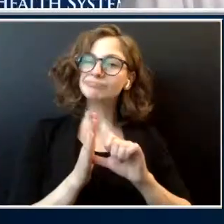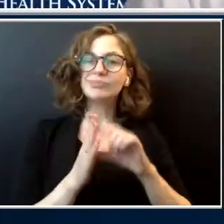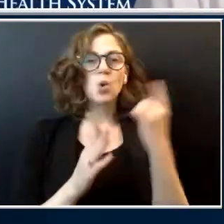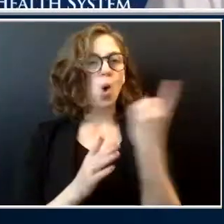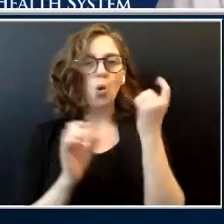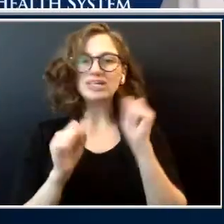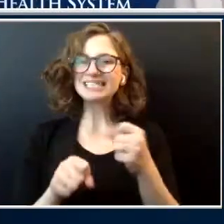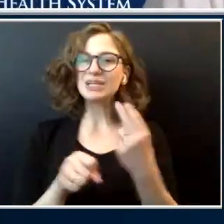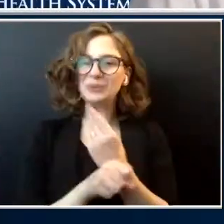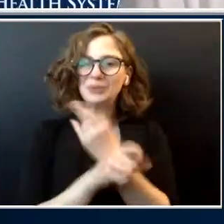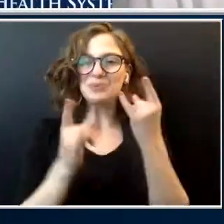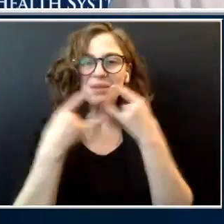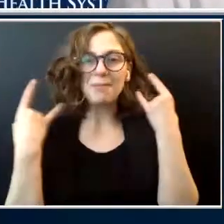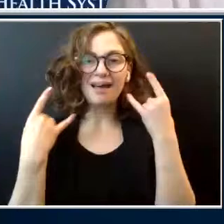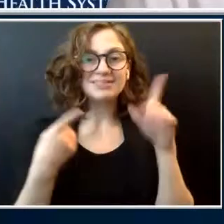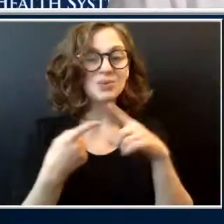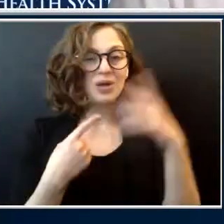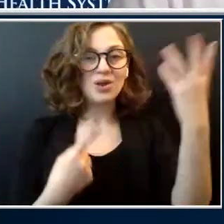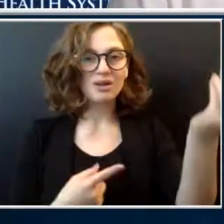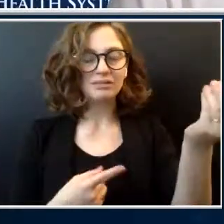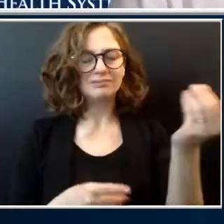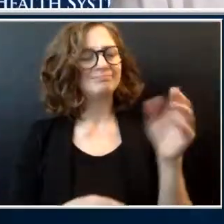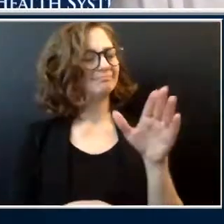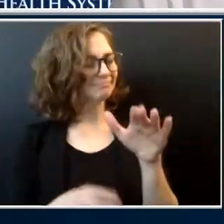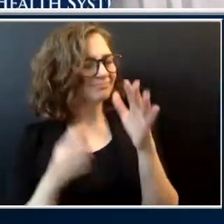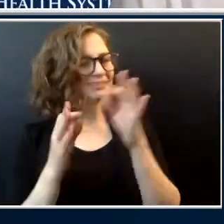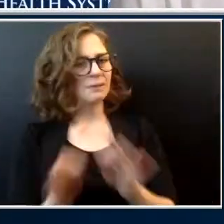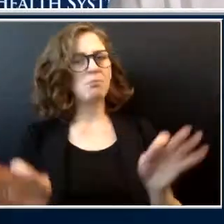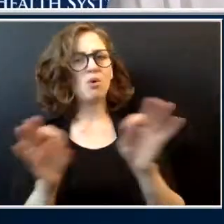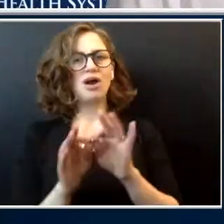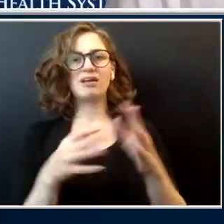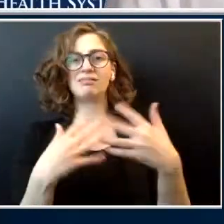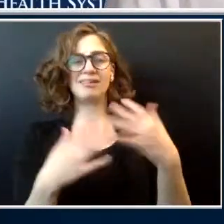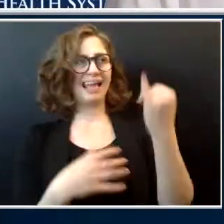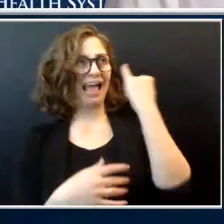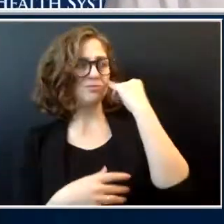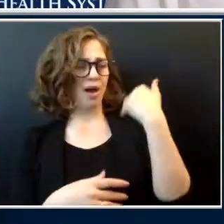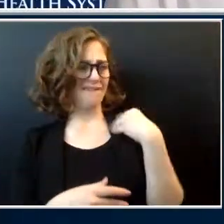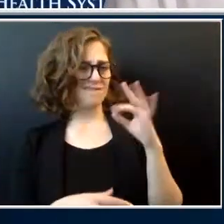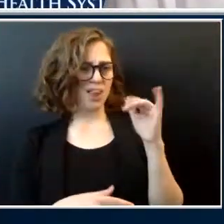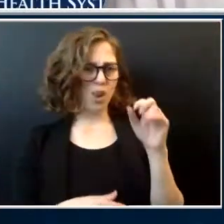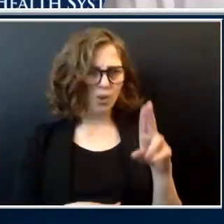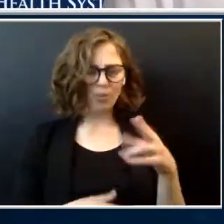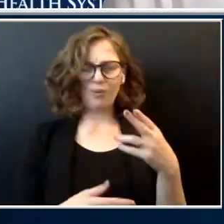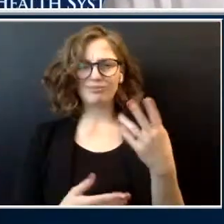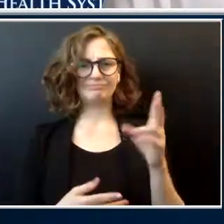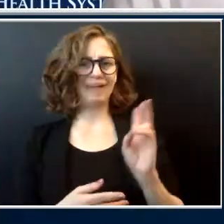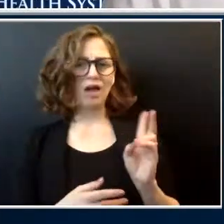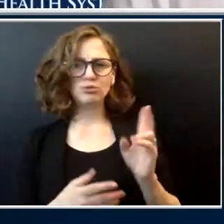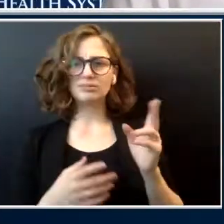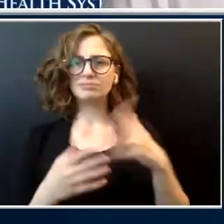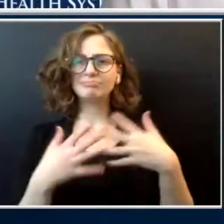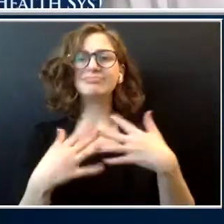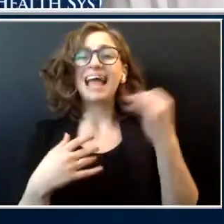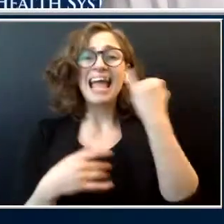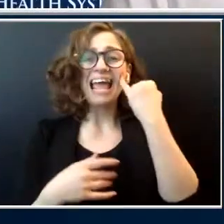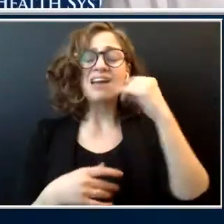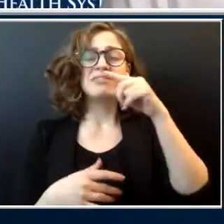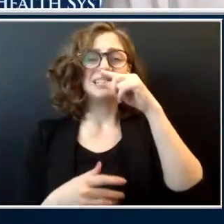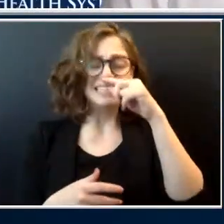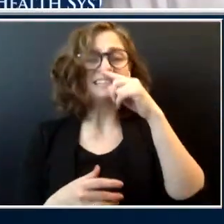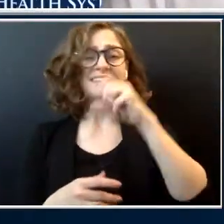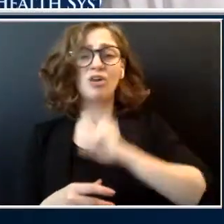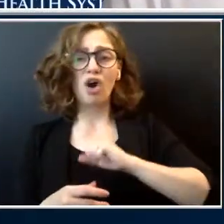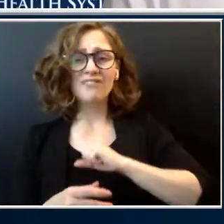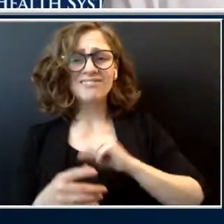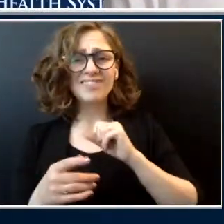whether you've had influenza or COVID or any other viral illness, if you're still sneezing and coughing a little bit, wear a mask when you're around other people. And that's not a new recommendation. That's actually been an